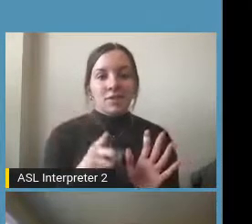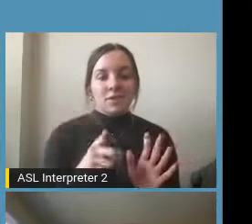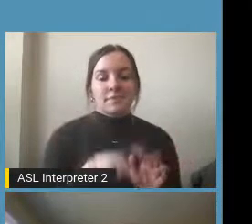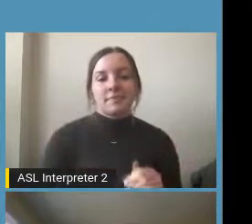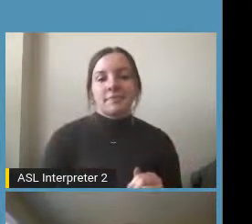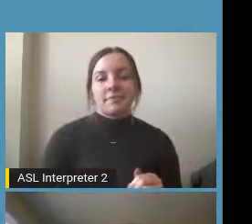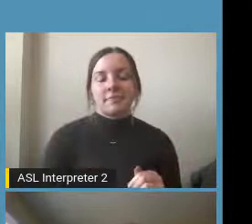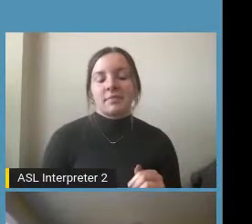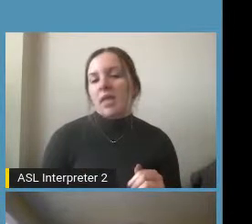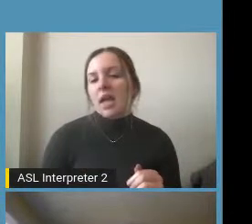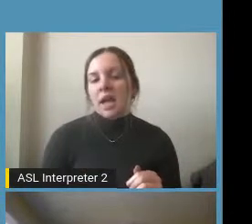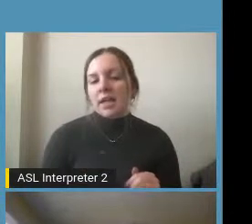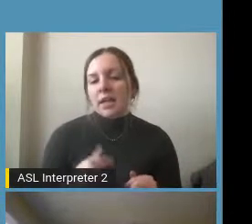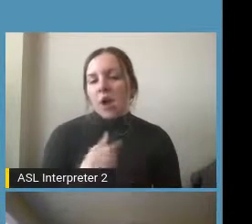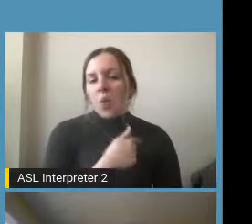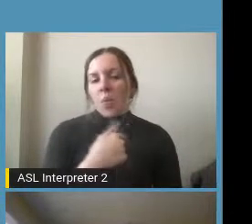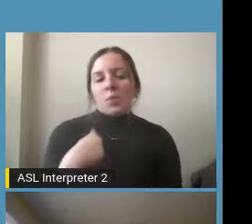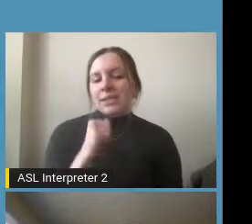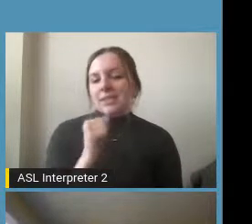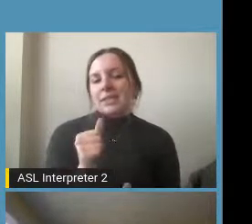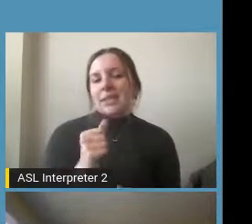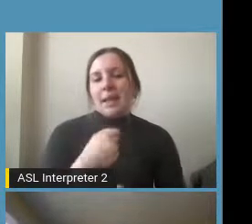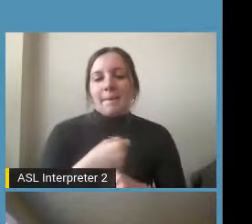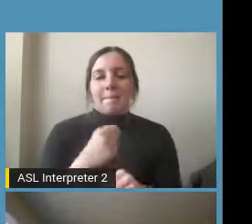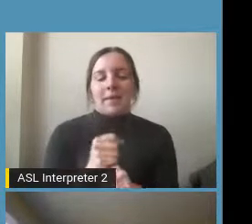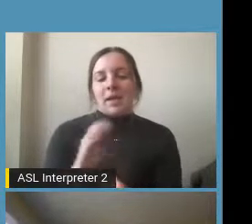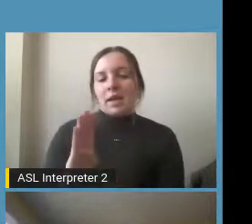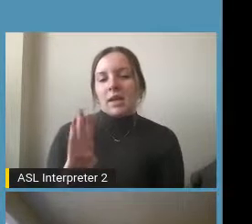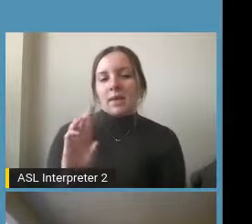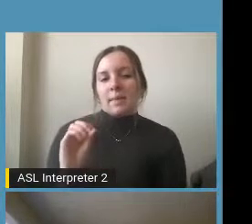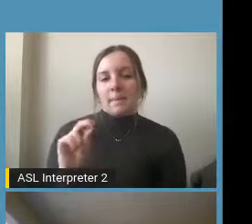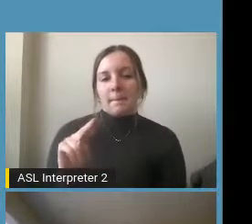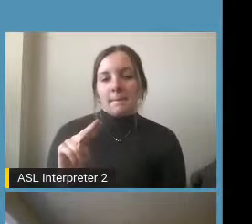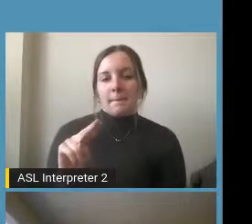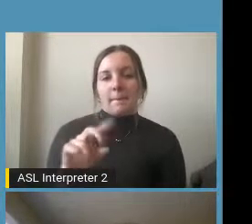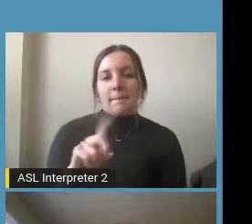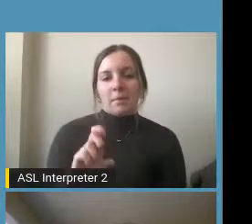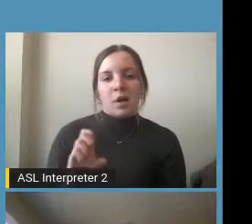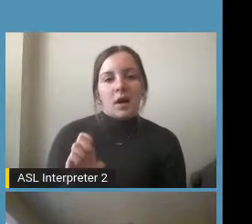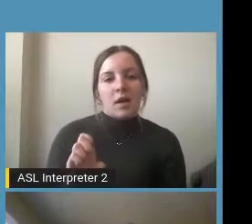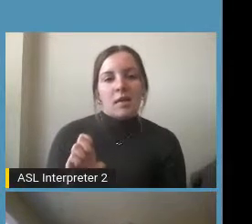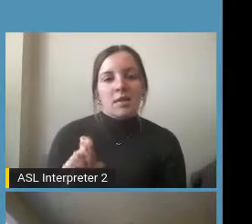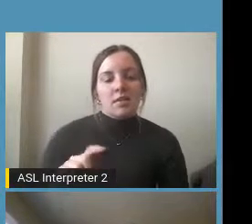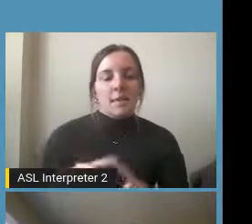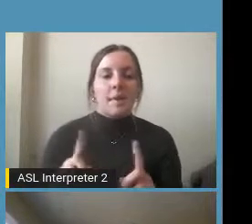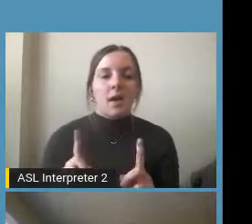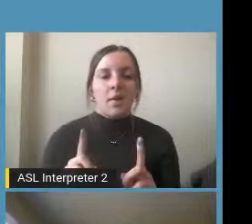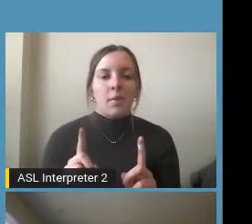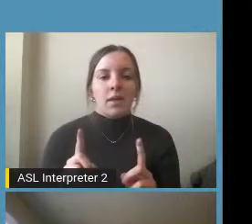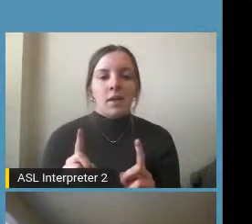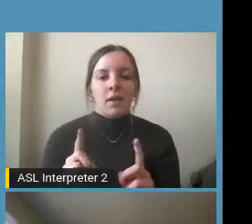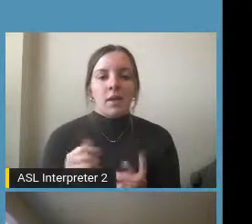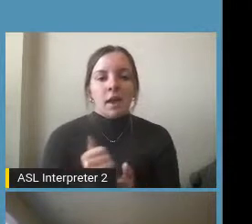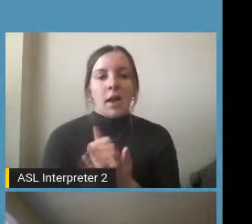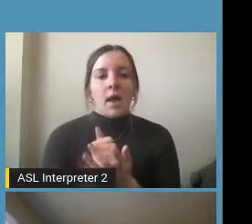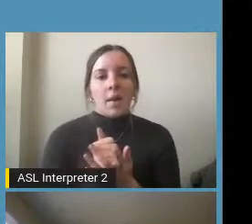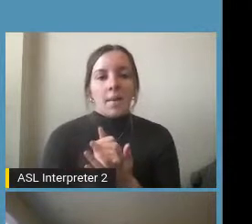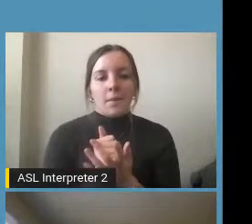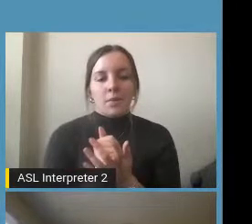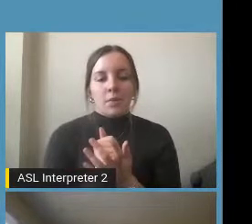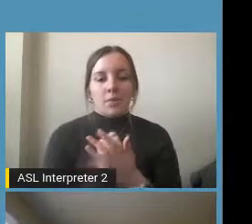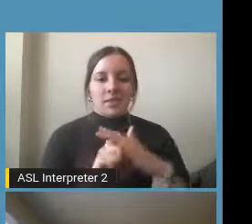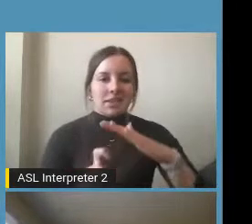bronze. We were responsible for making the foam that made the bronze. The reason I'm telling you this story is if I got this call from somebody